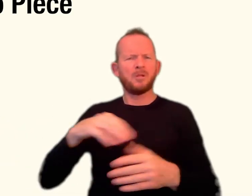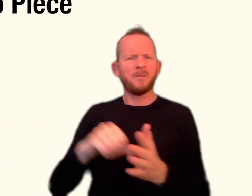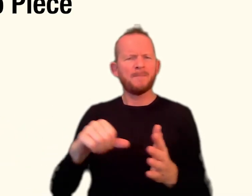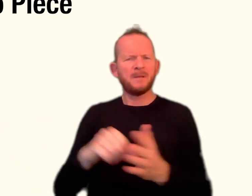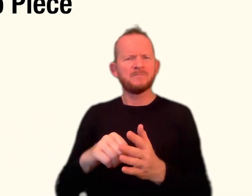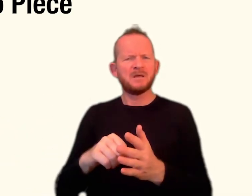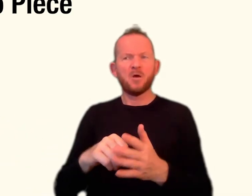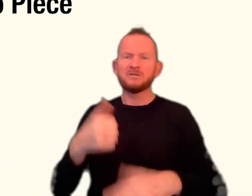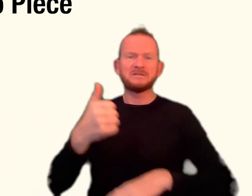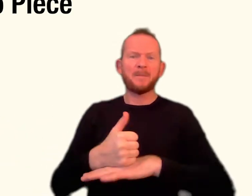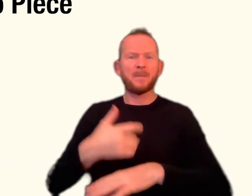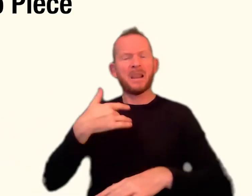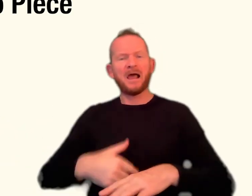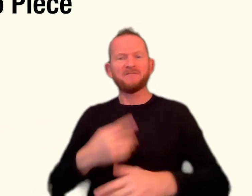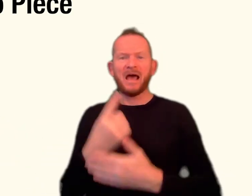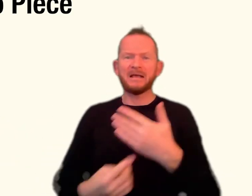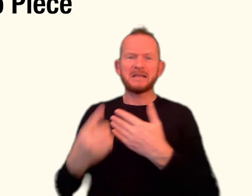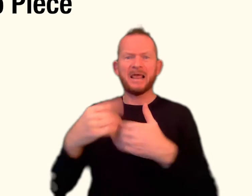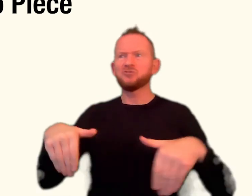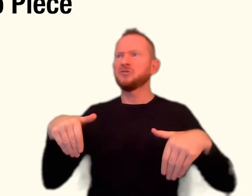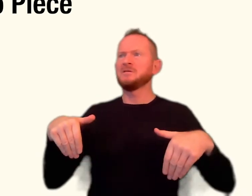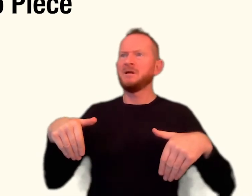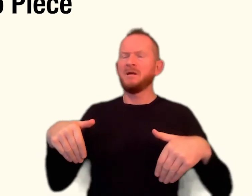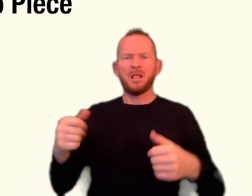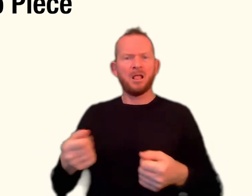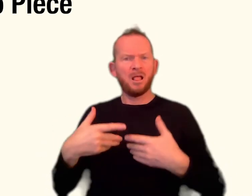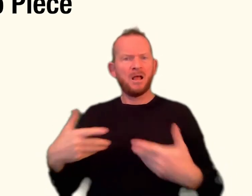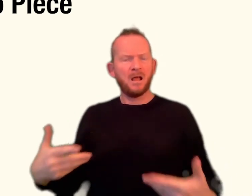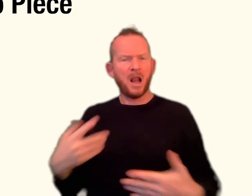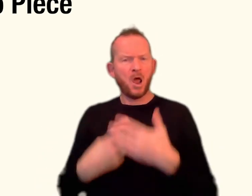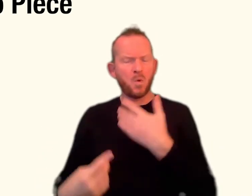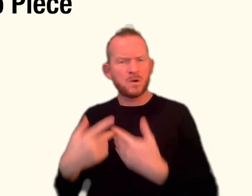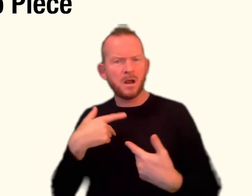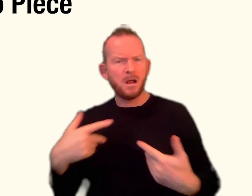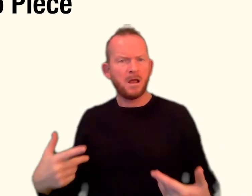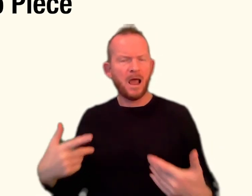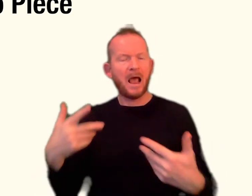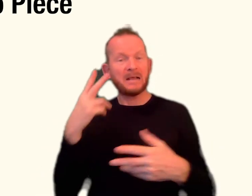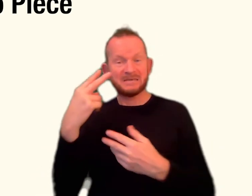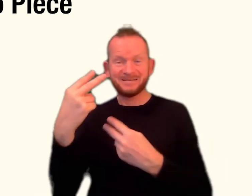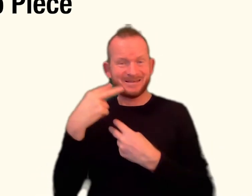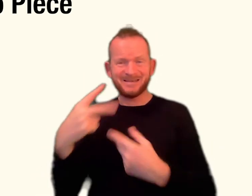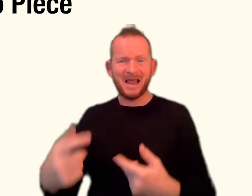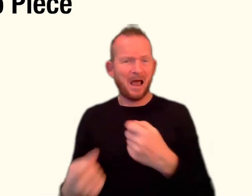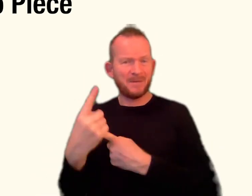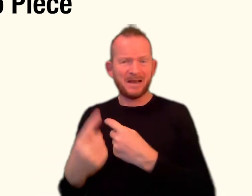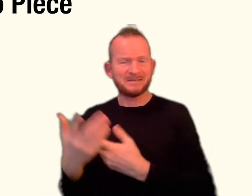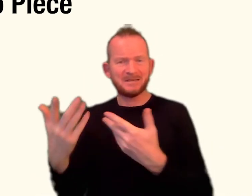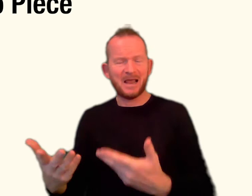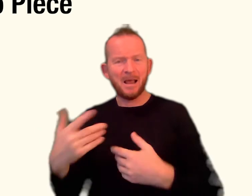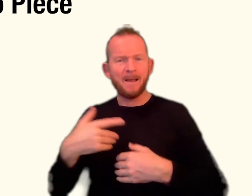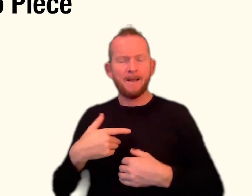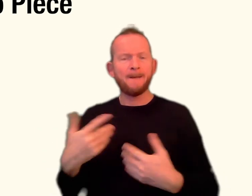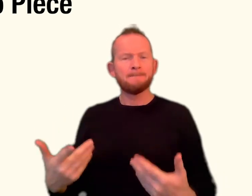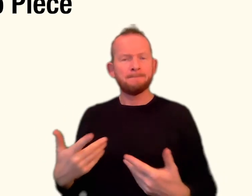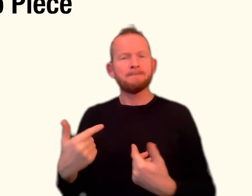of isolation and mental illness. I still see this happening today. My friends got little